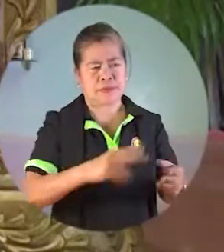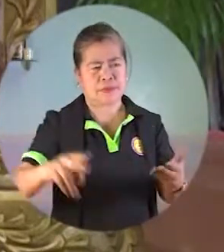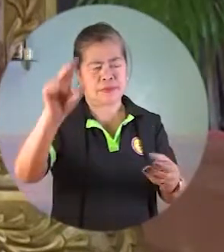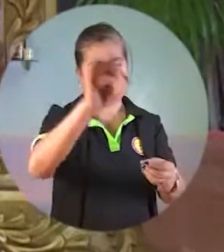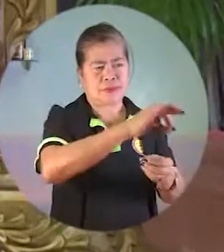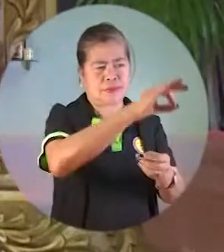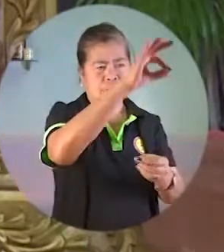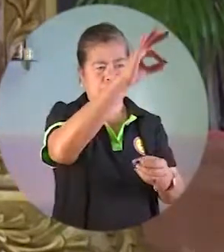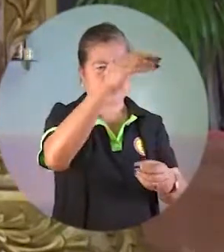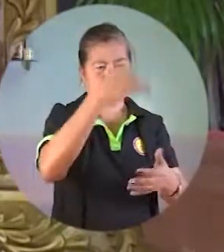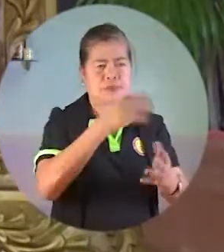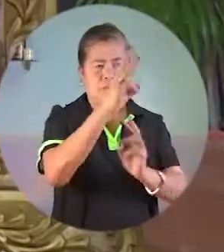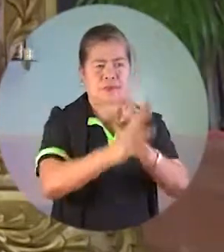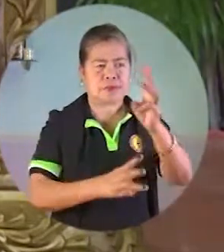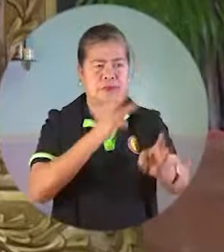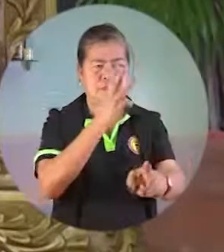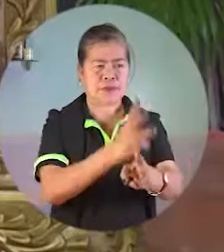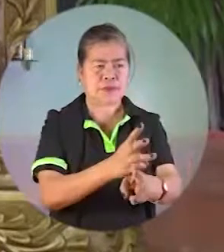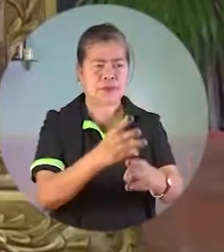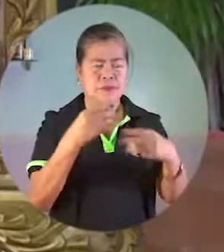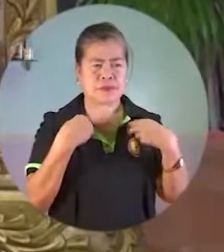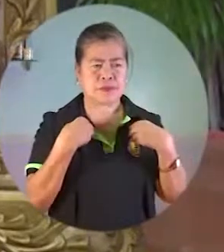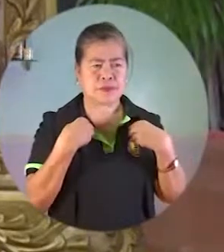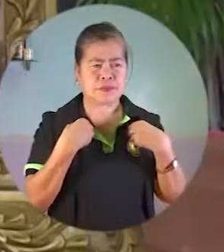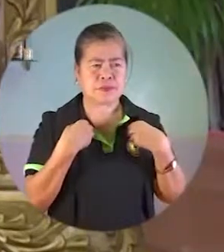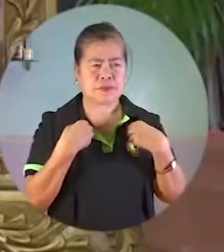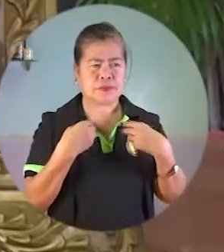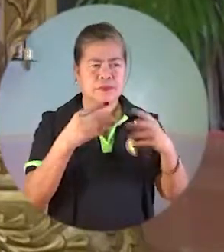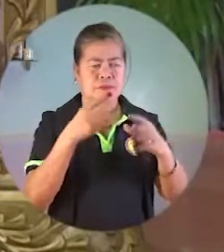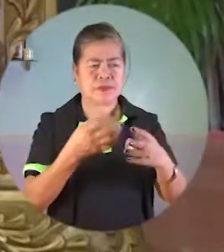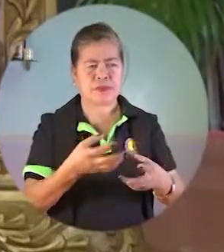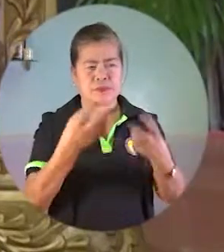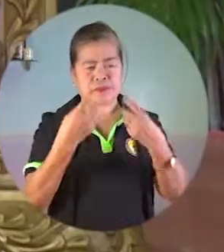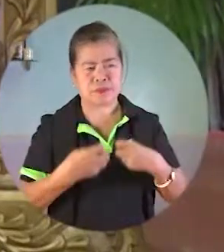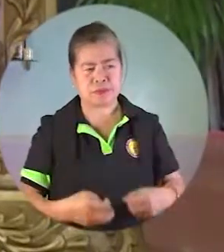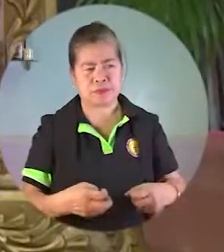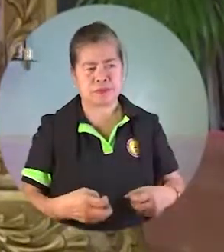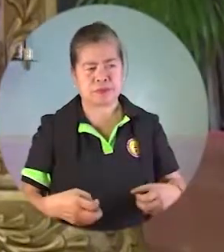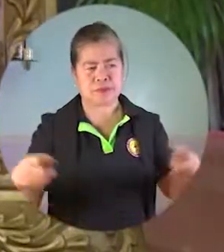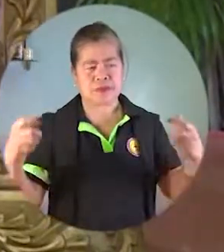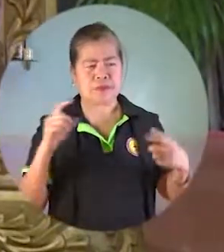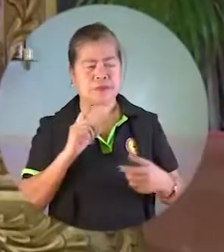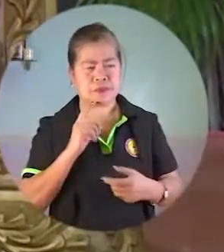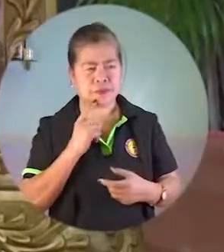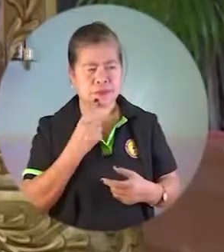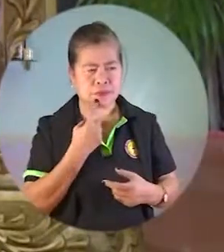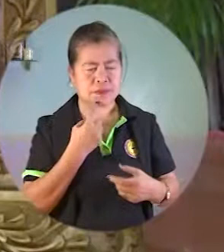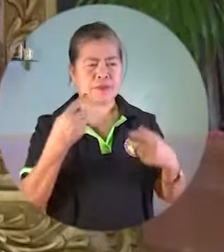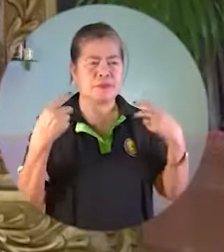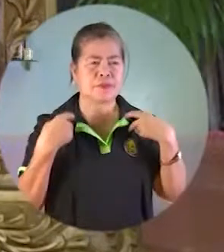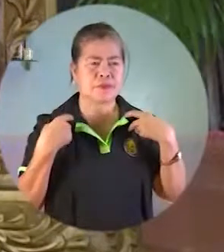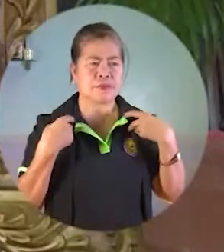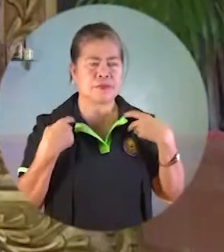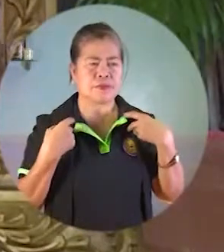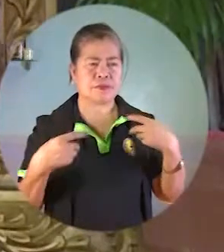Holy Spirit. In this world where there is discord, there is hatred, there is envy,